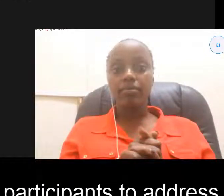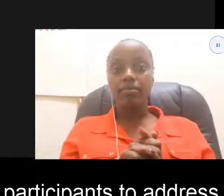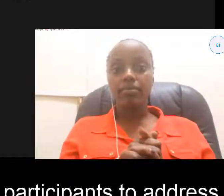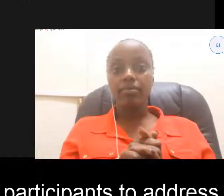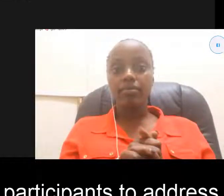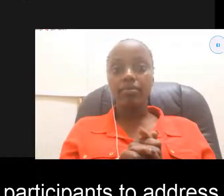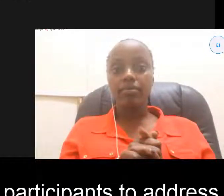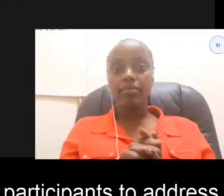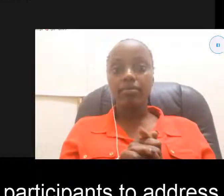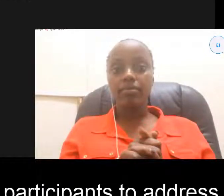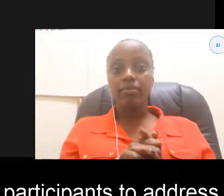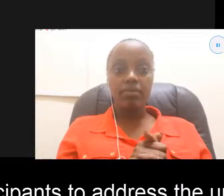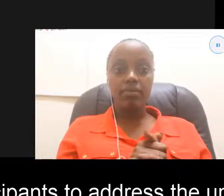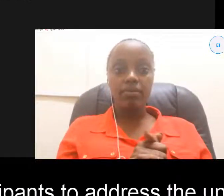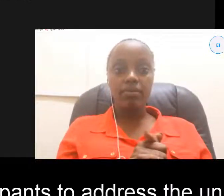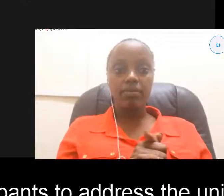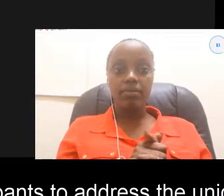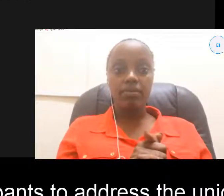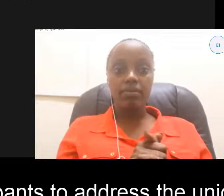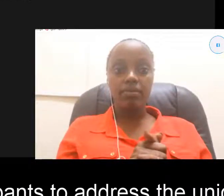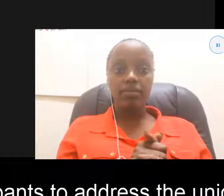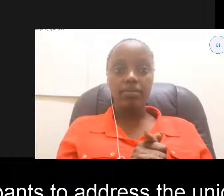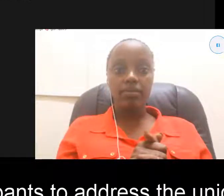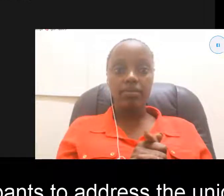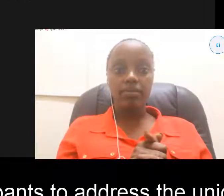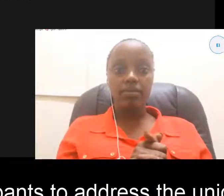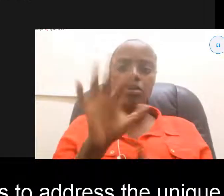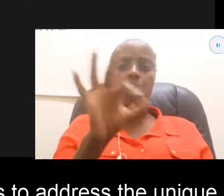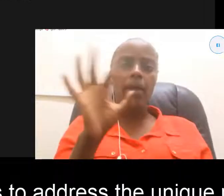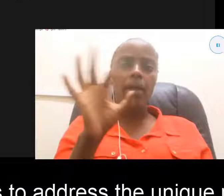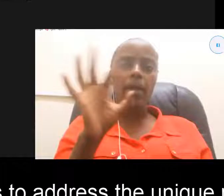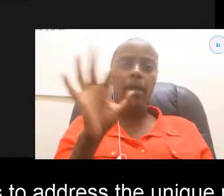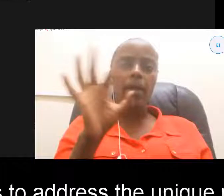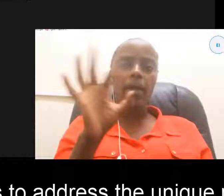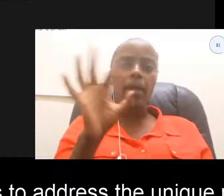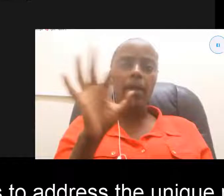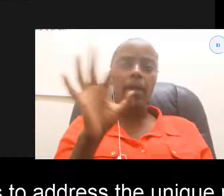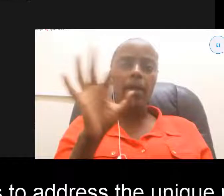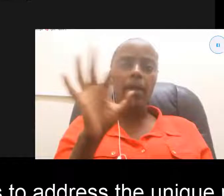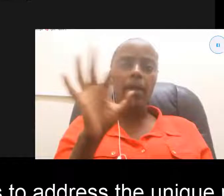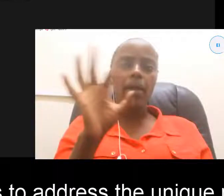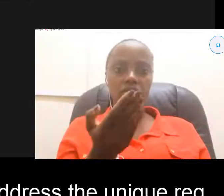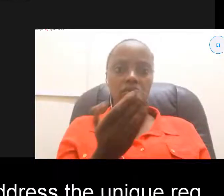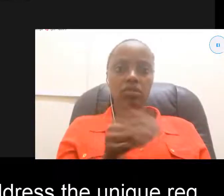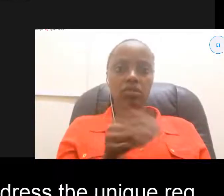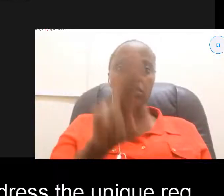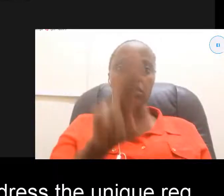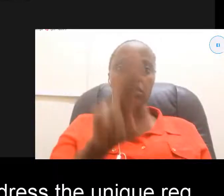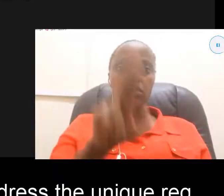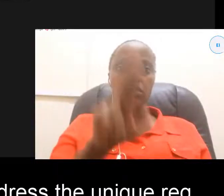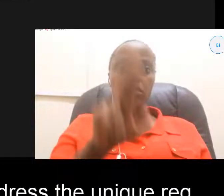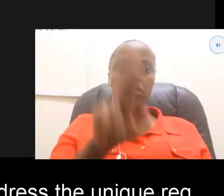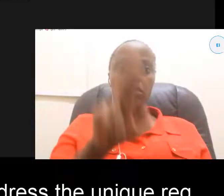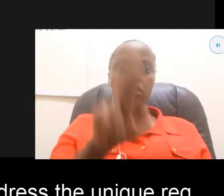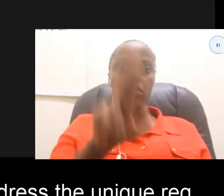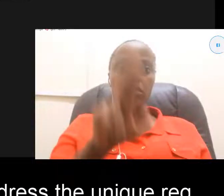Just to also highlight that as UNICEF to the African